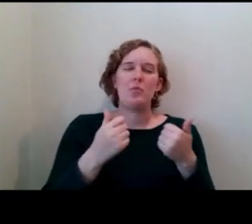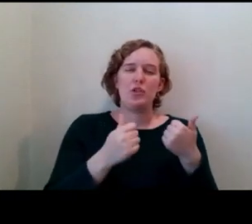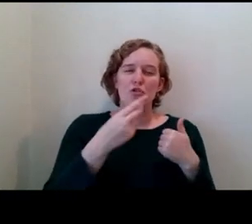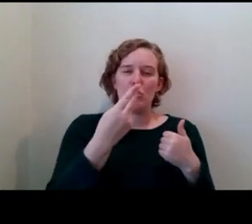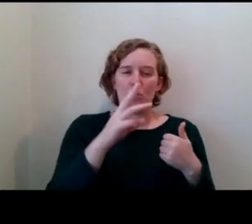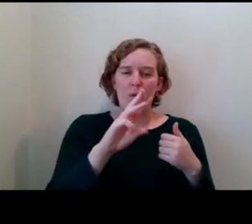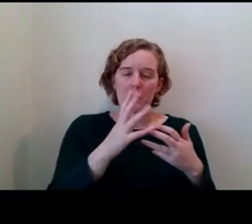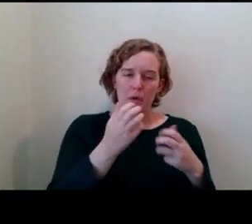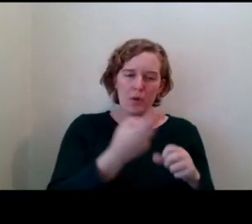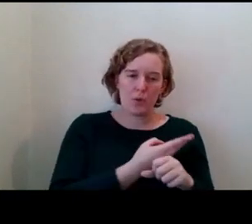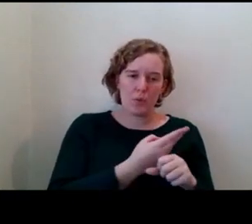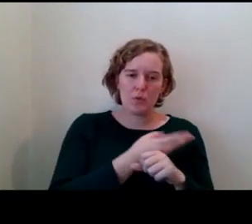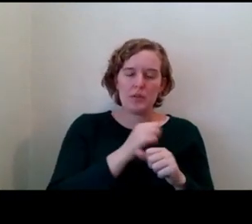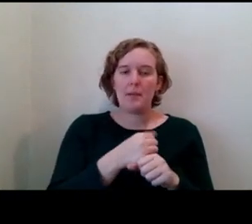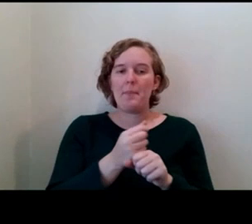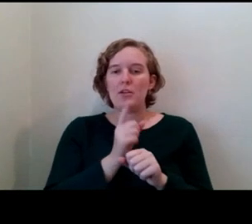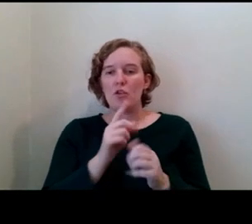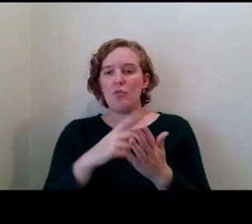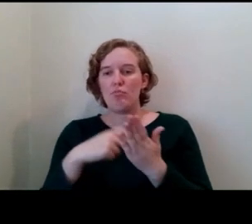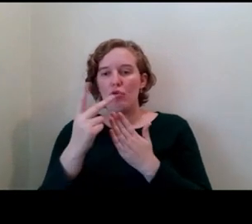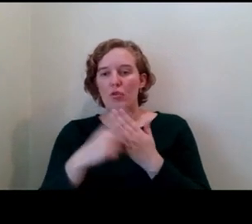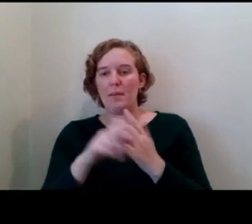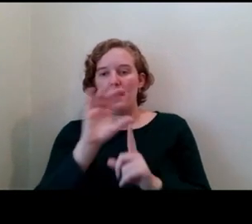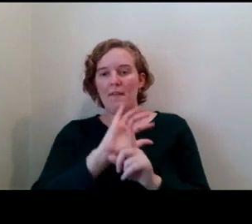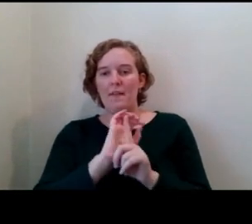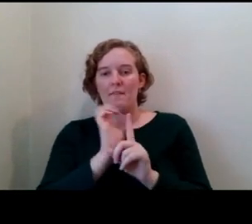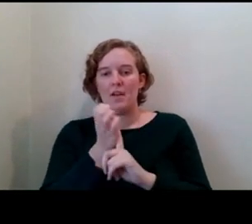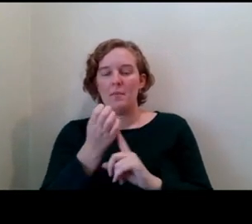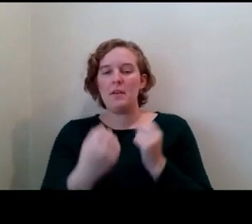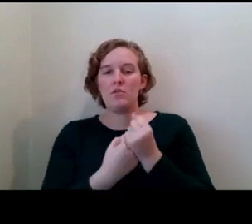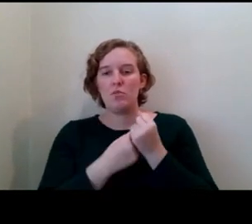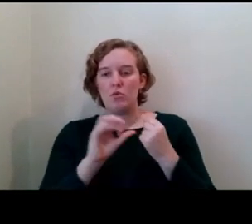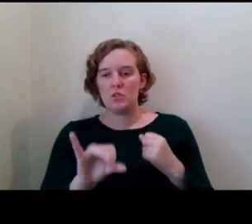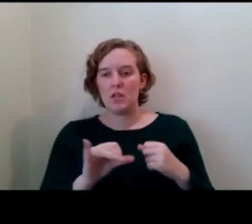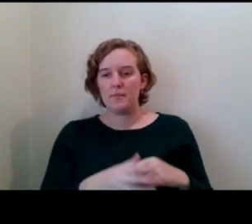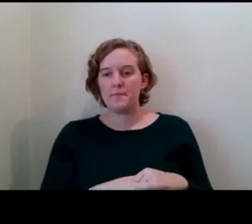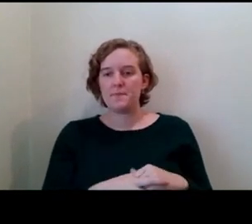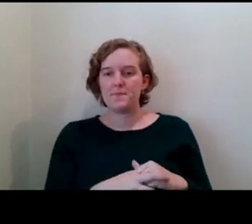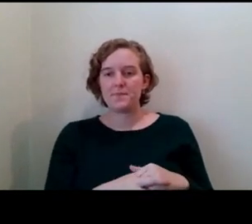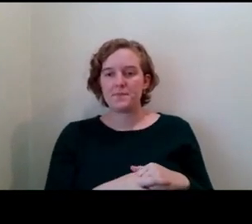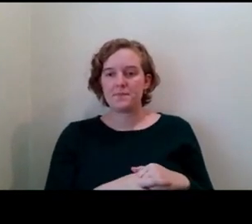sure that the programming environment supports it.